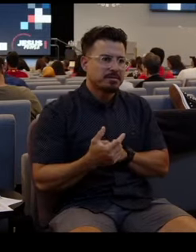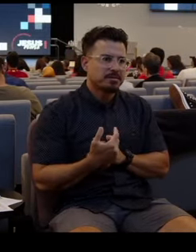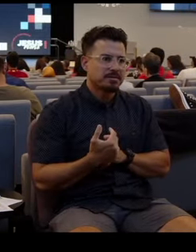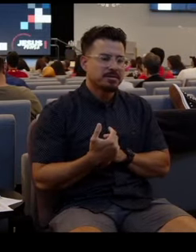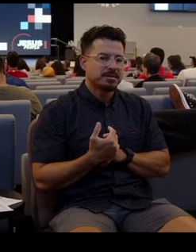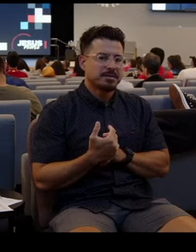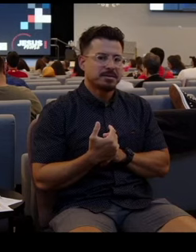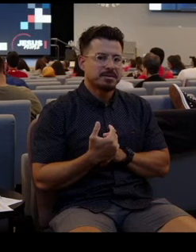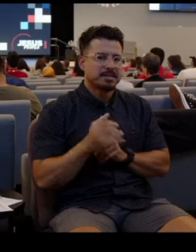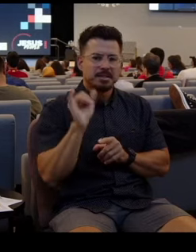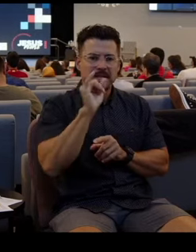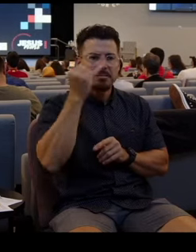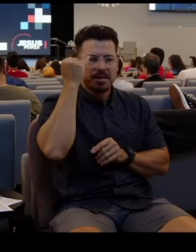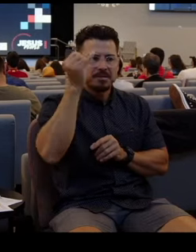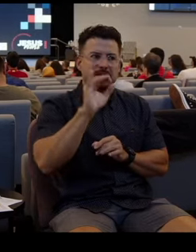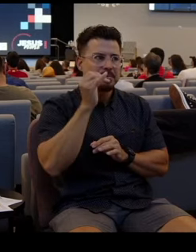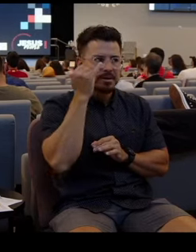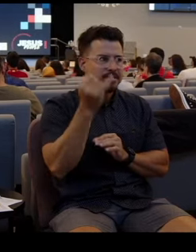It's the same idea.